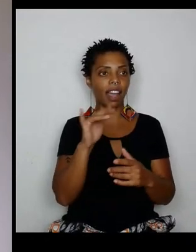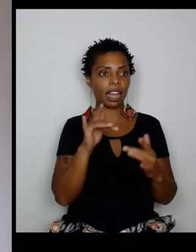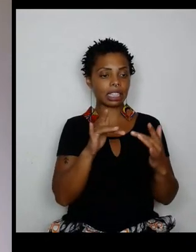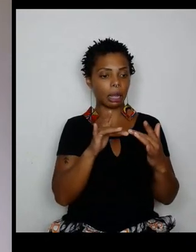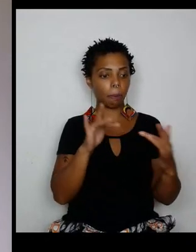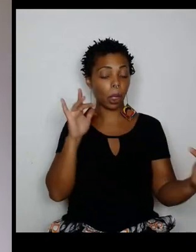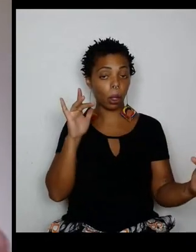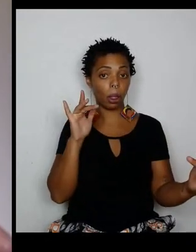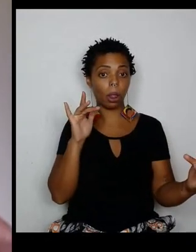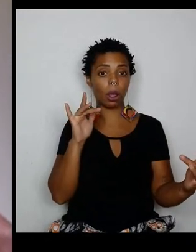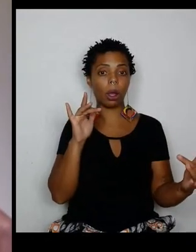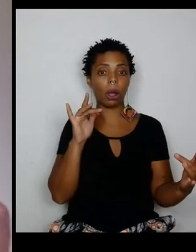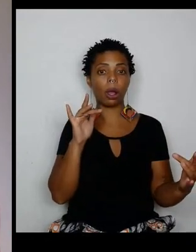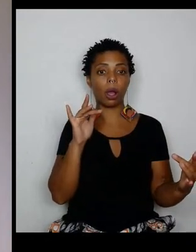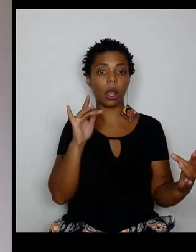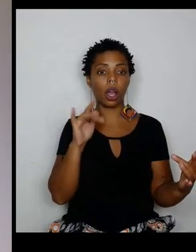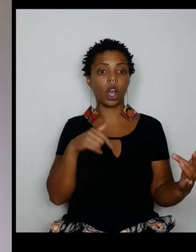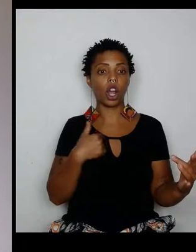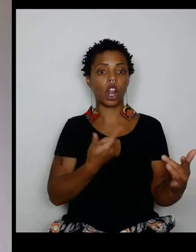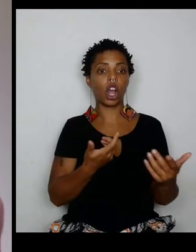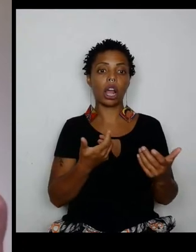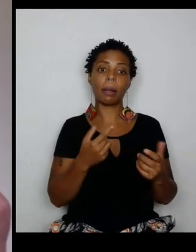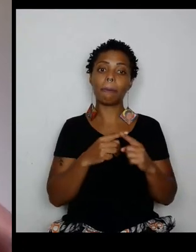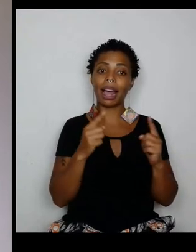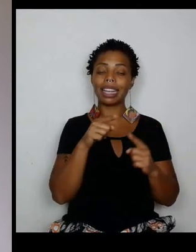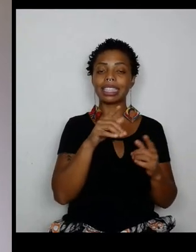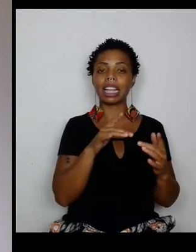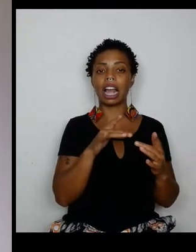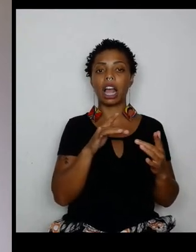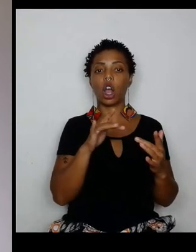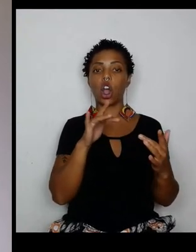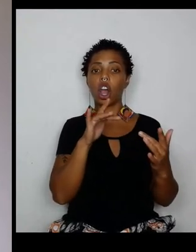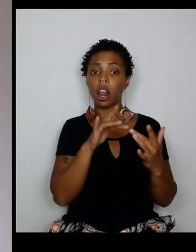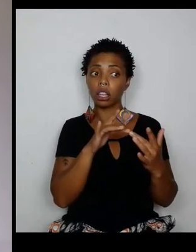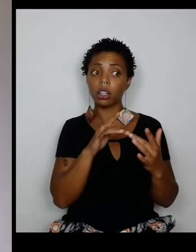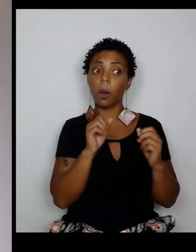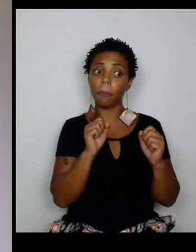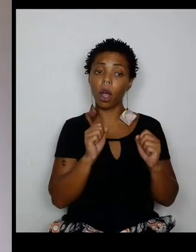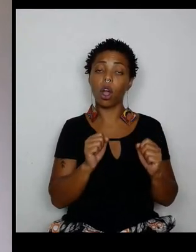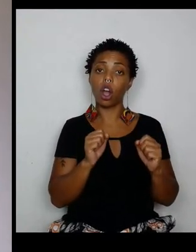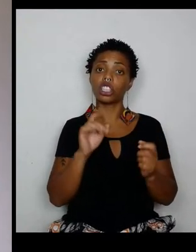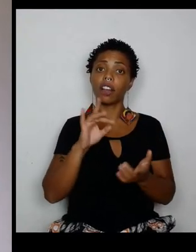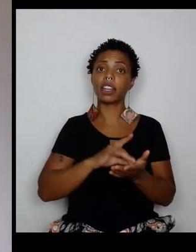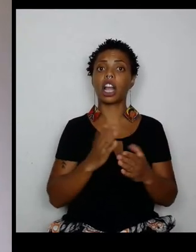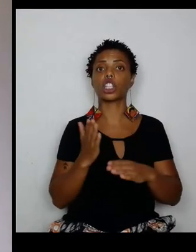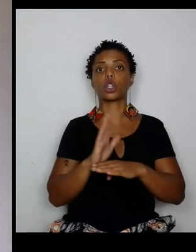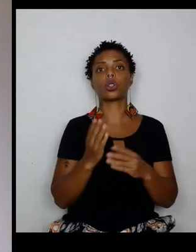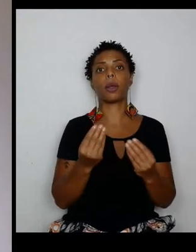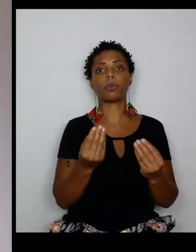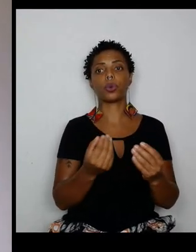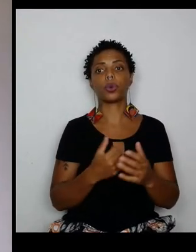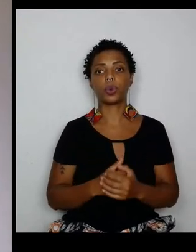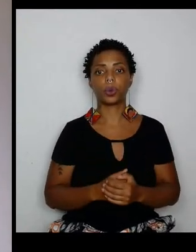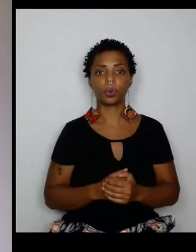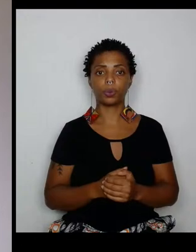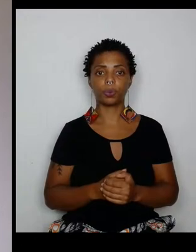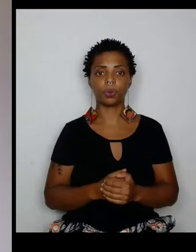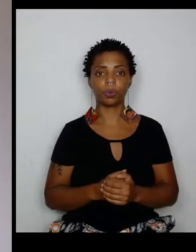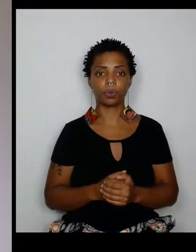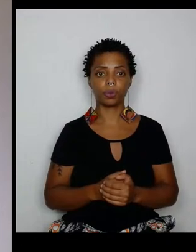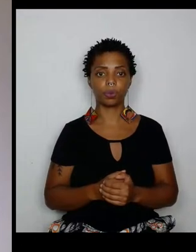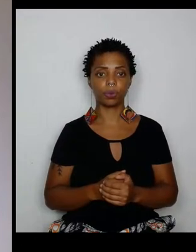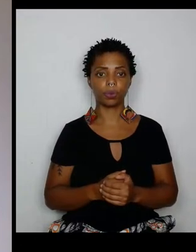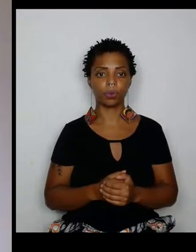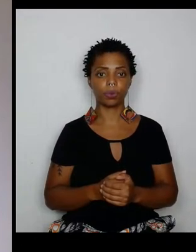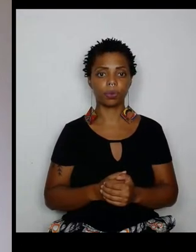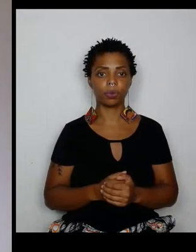point of focus um but i i mean i always think and this is certainly the case with a lot